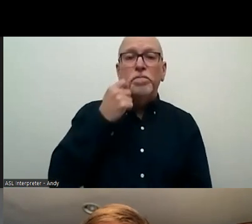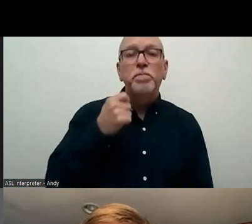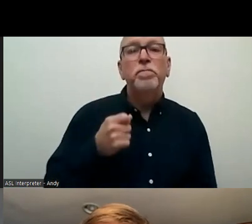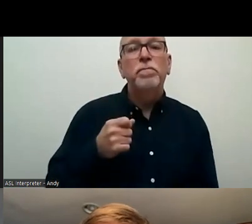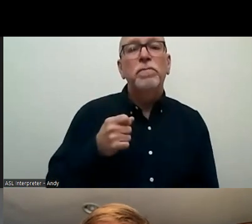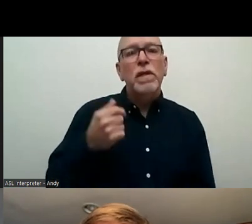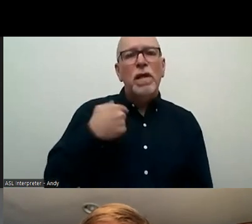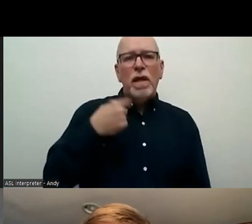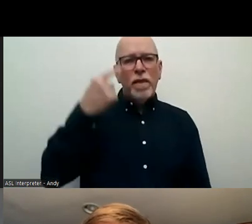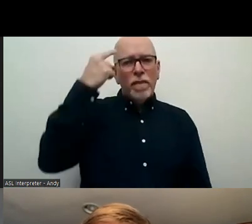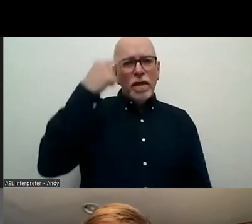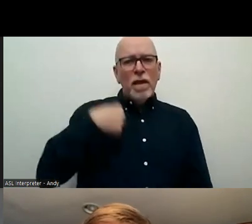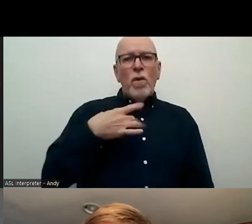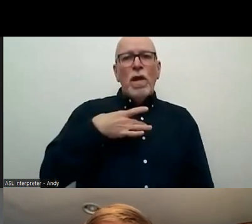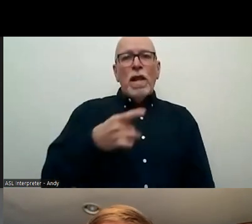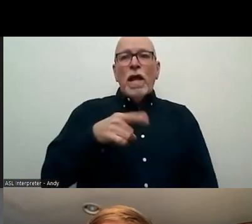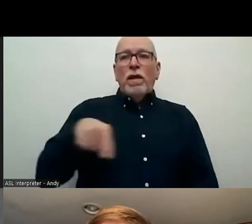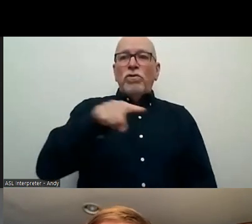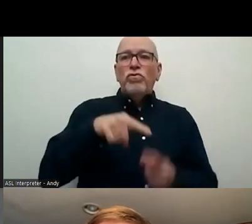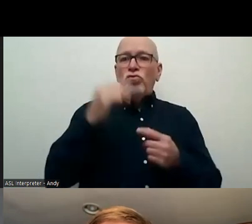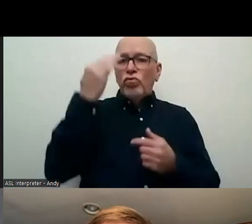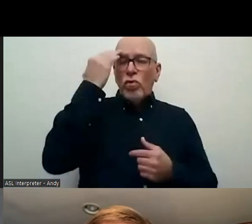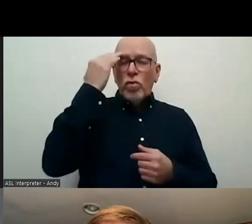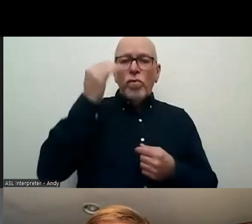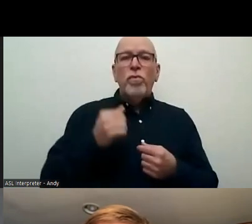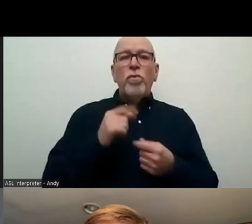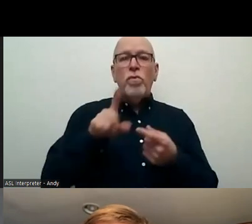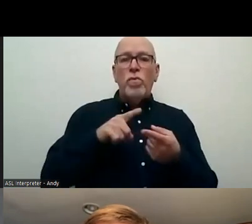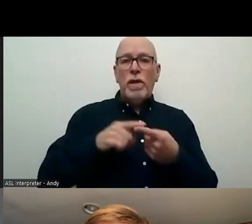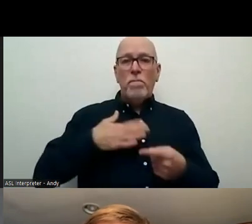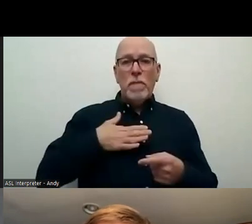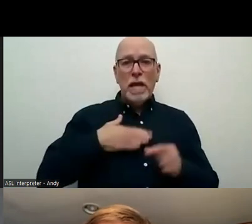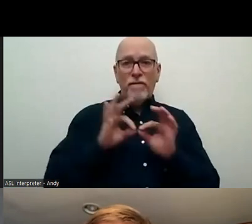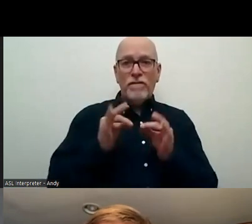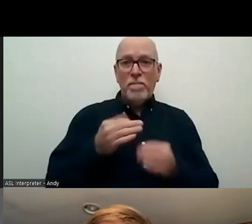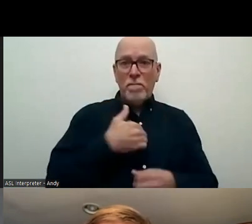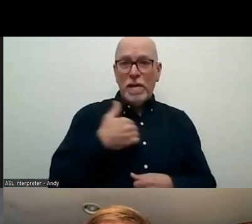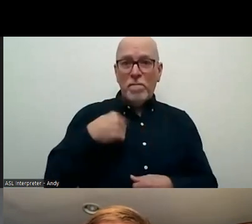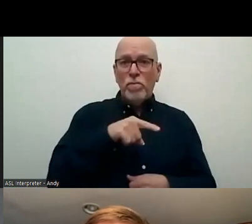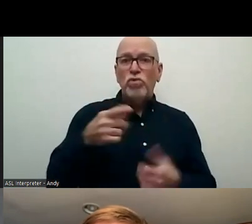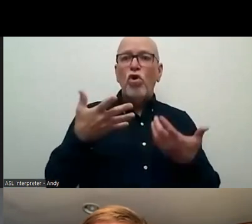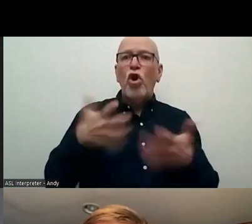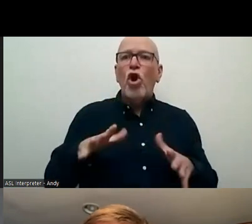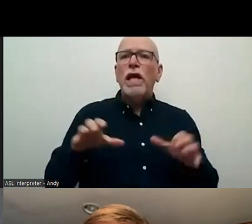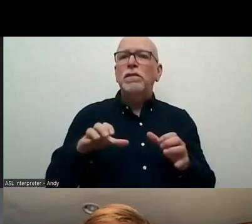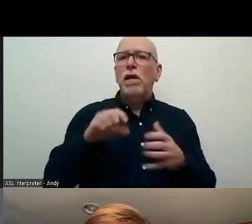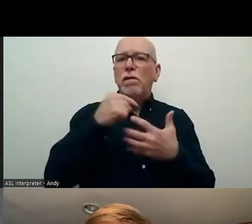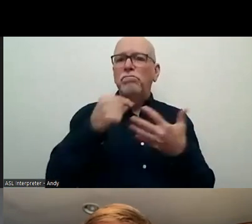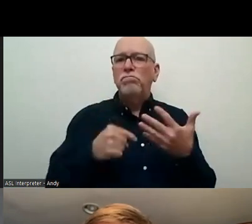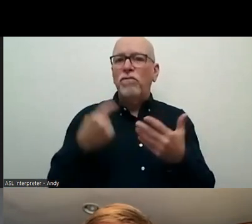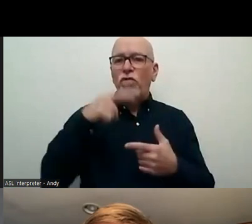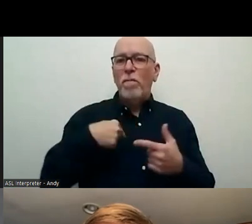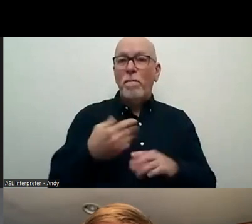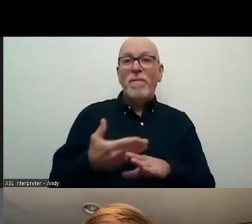i think i would like you to know well when my family members have already done that for me before before i